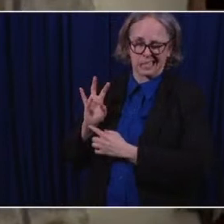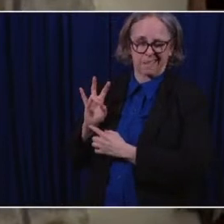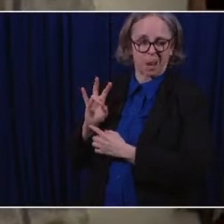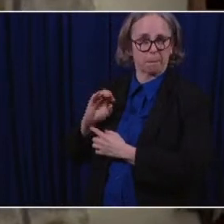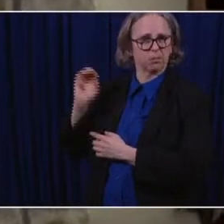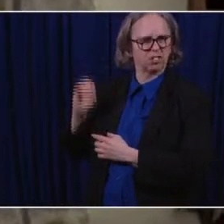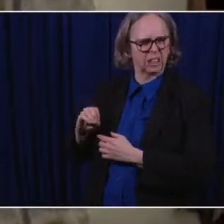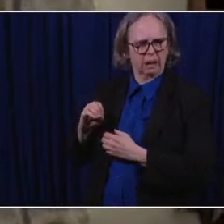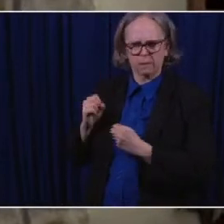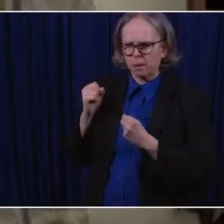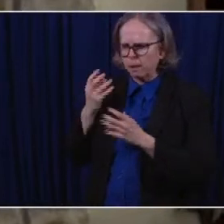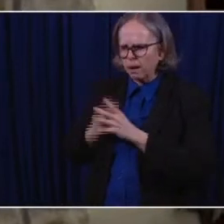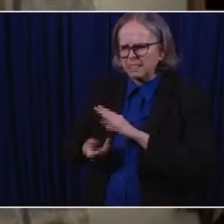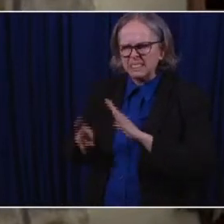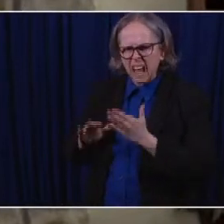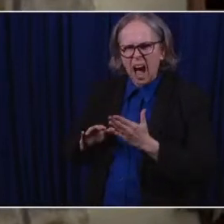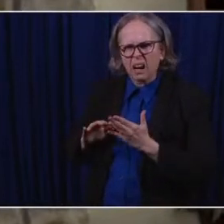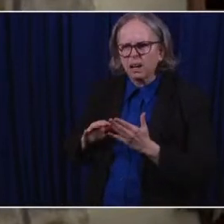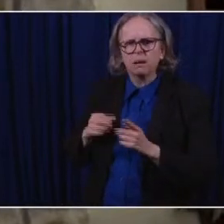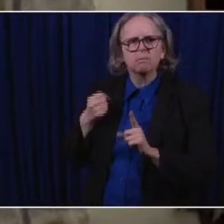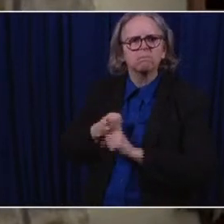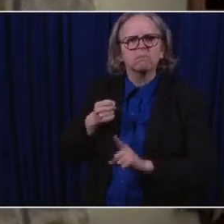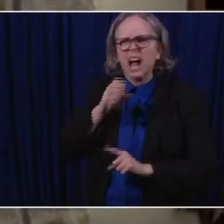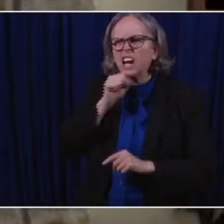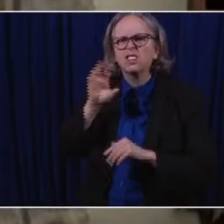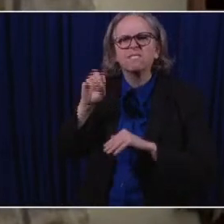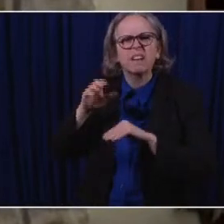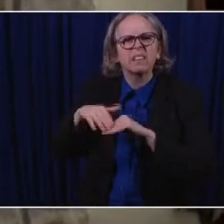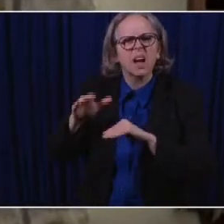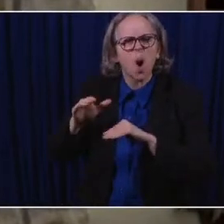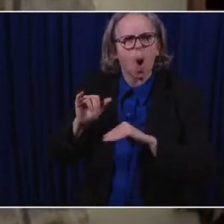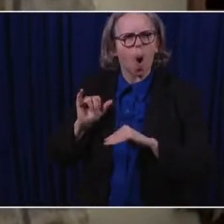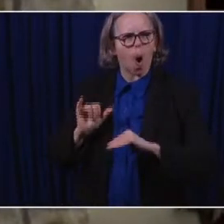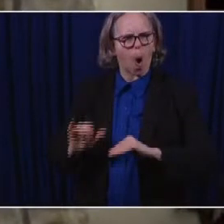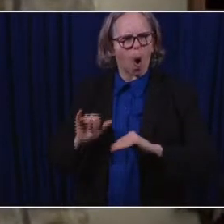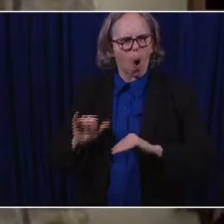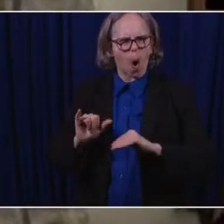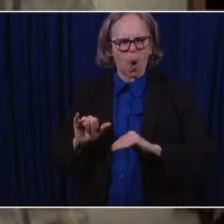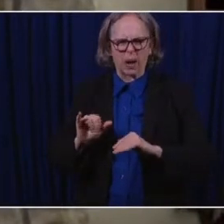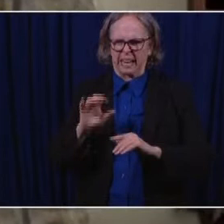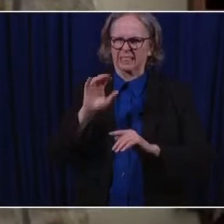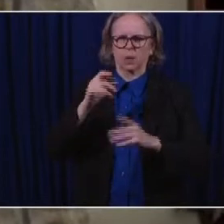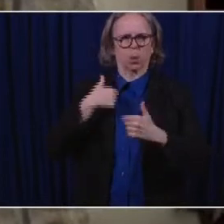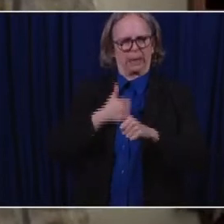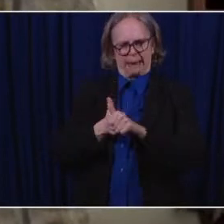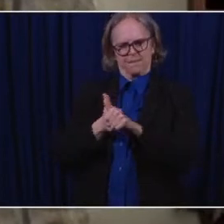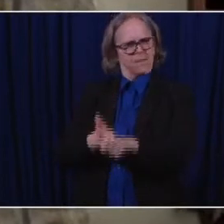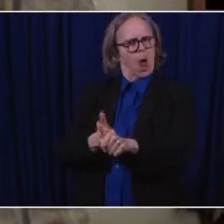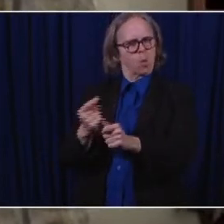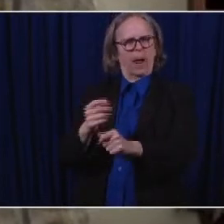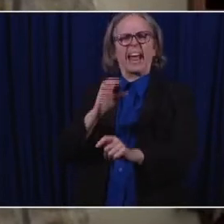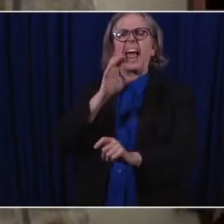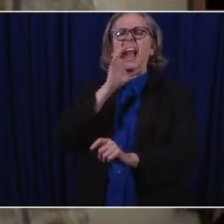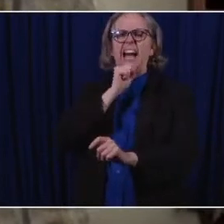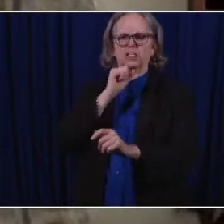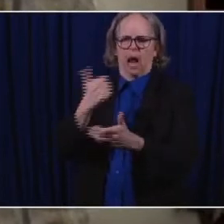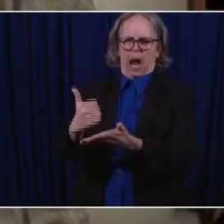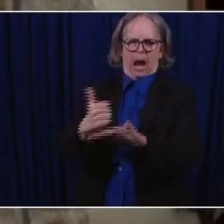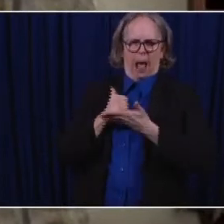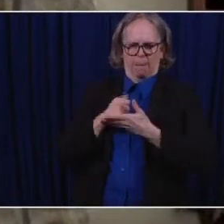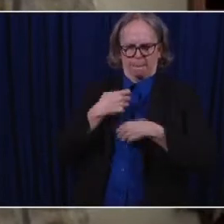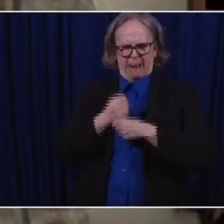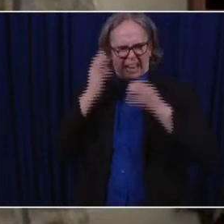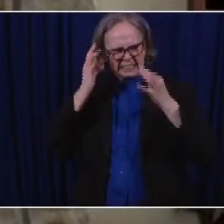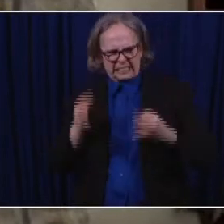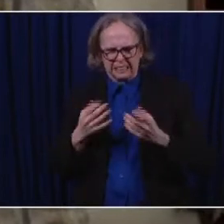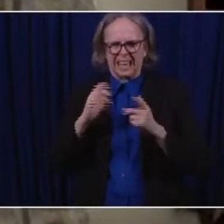have occurred. So age is just the best indicator, really, of